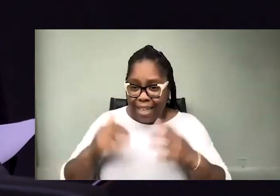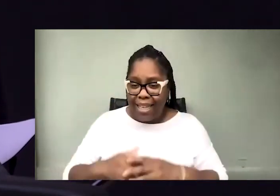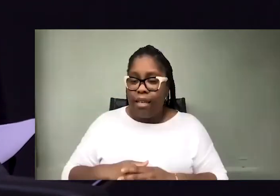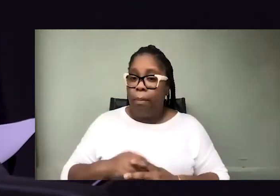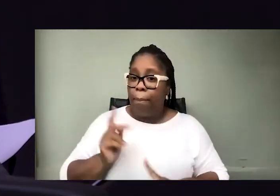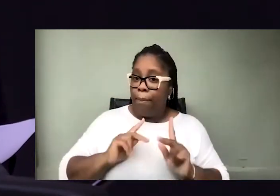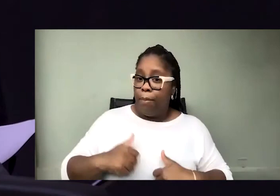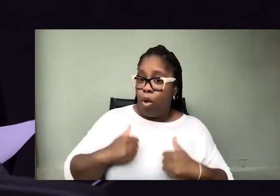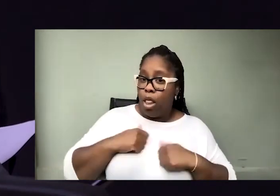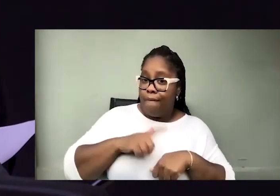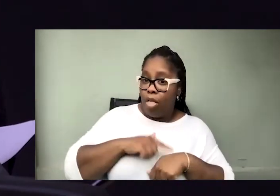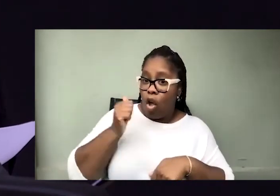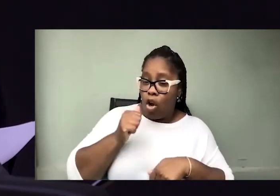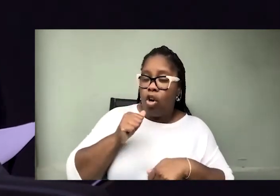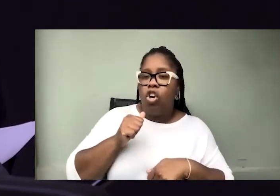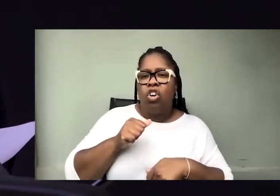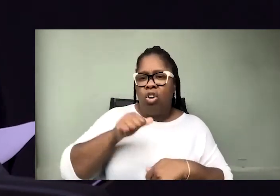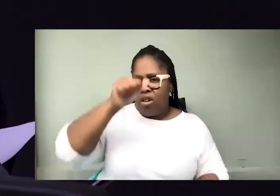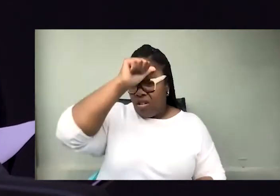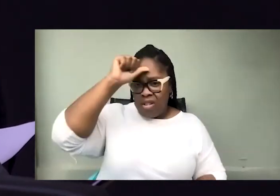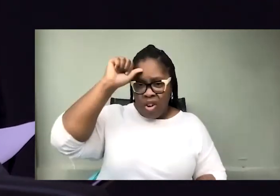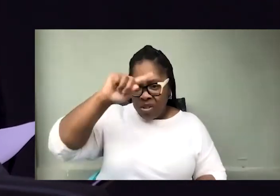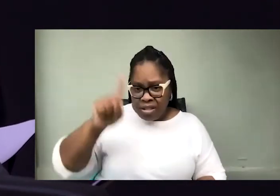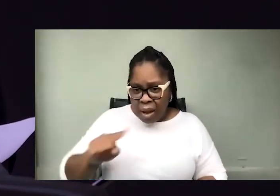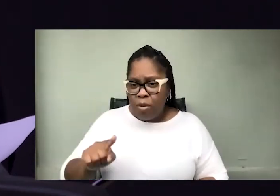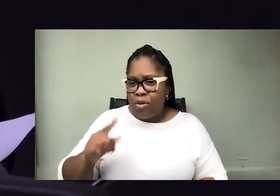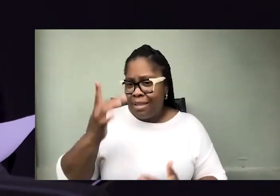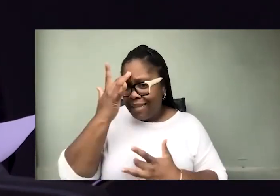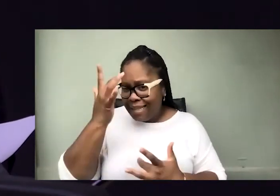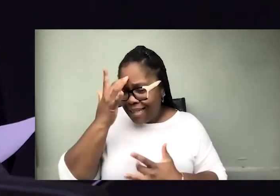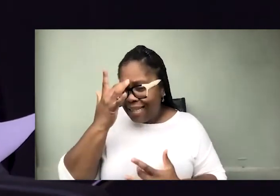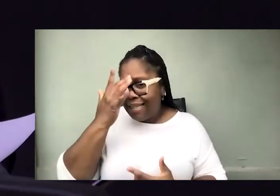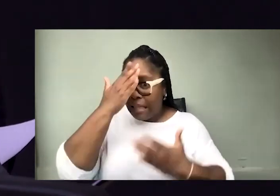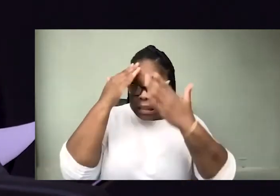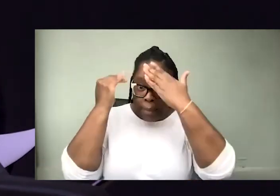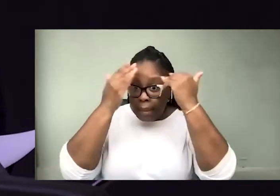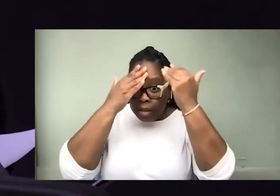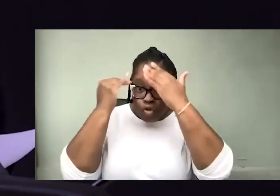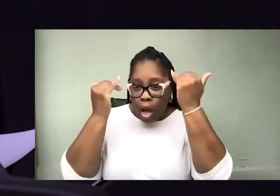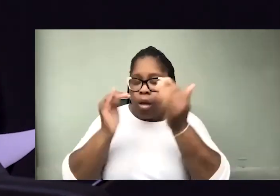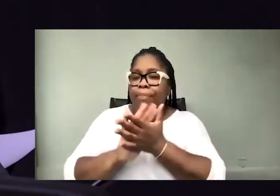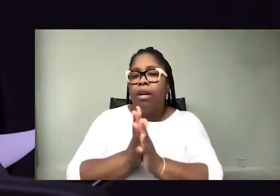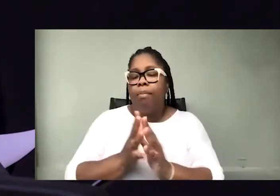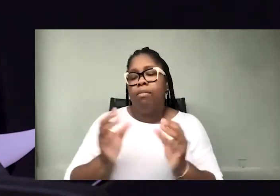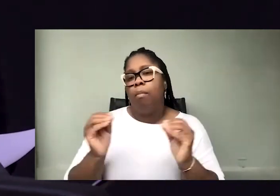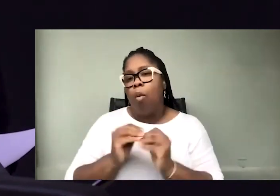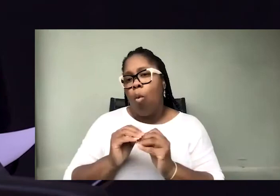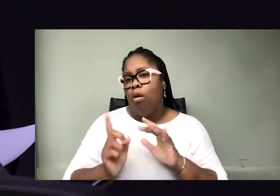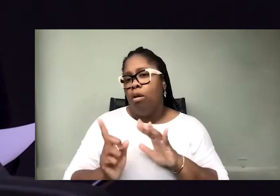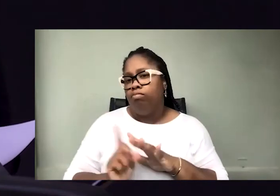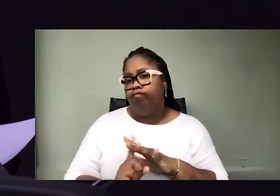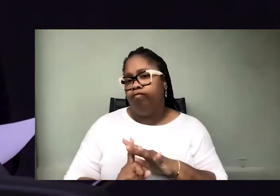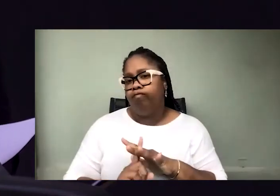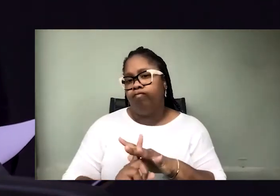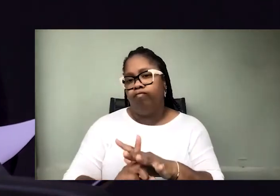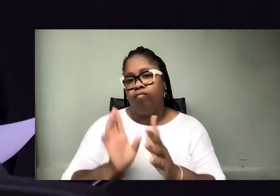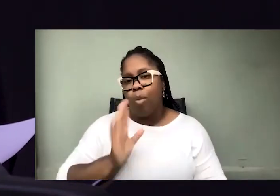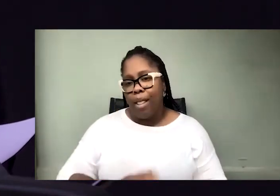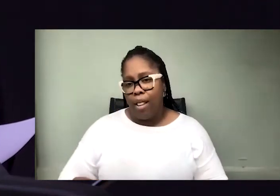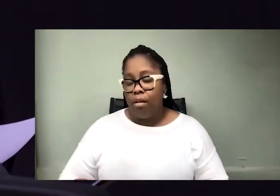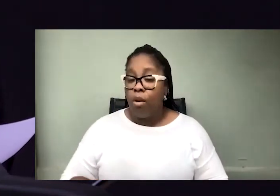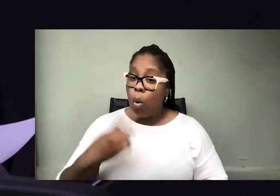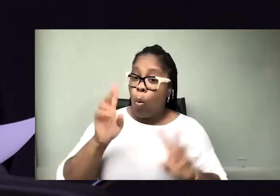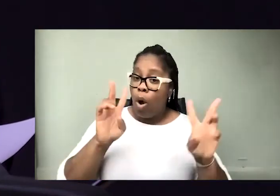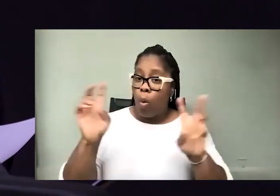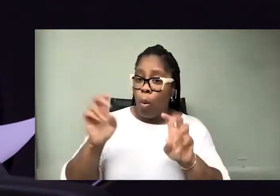rates of Alzheimer's disease and other dementias are only going to become more prevalent. I heard a quote